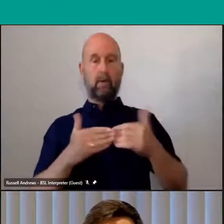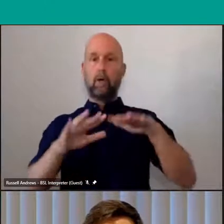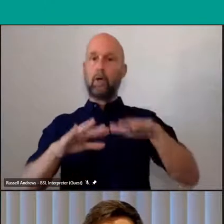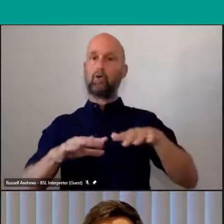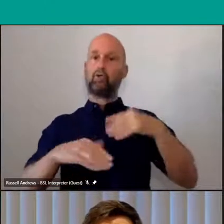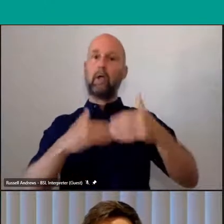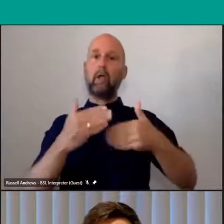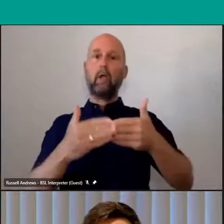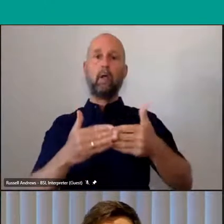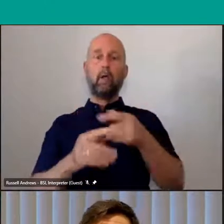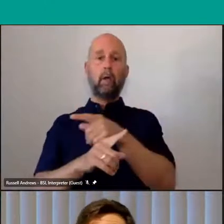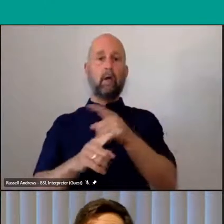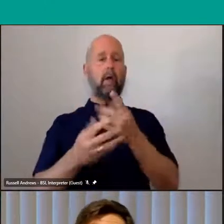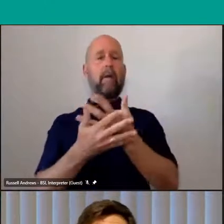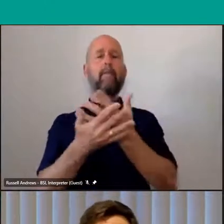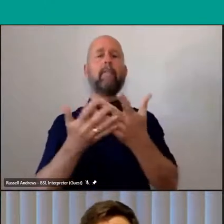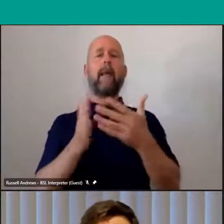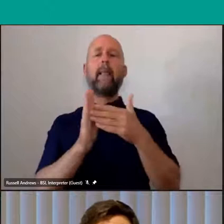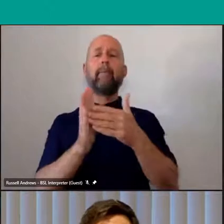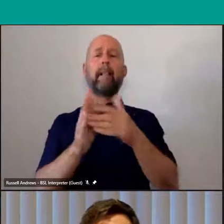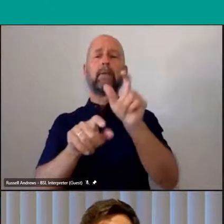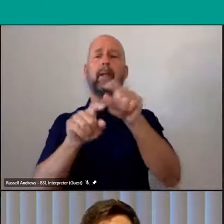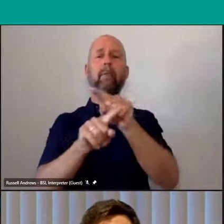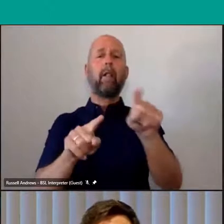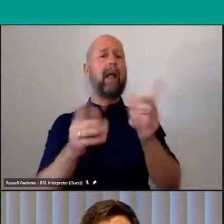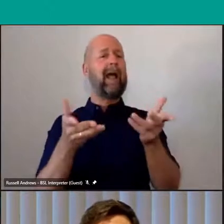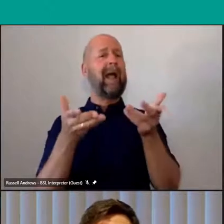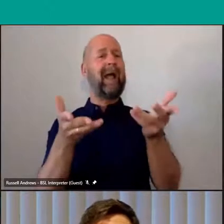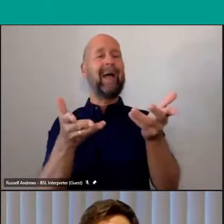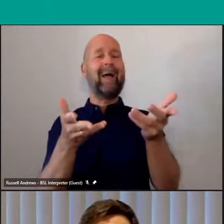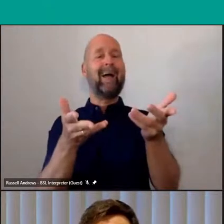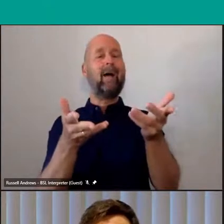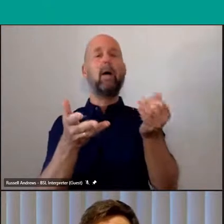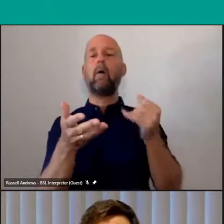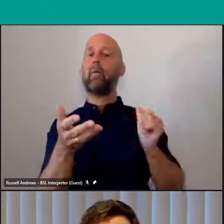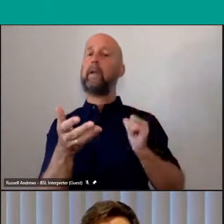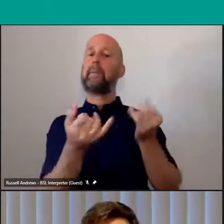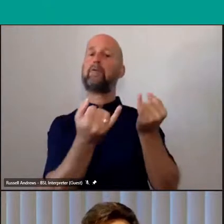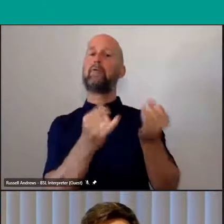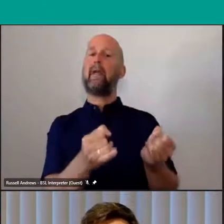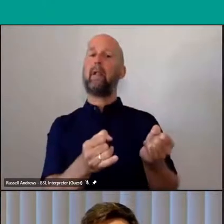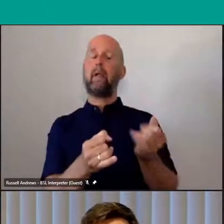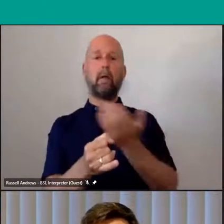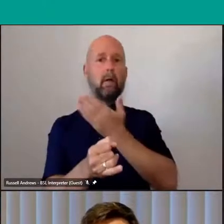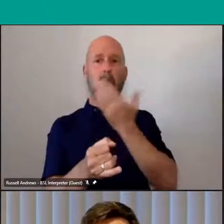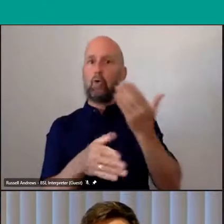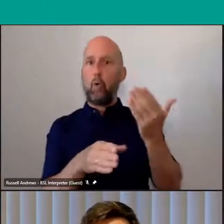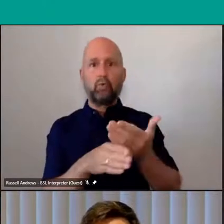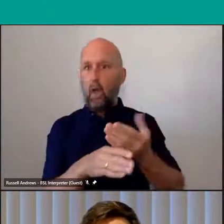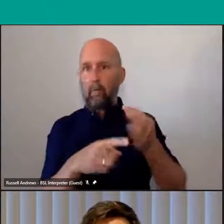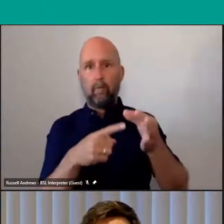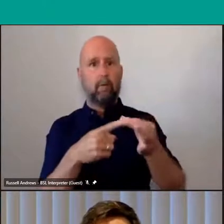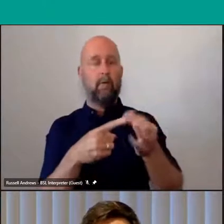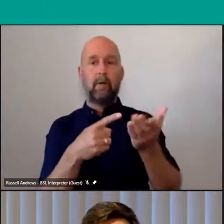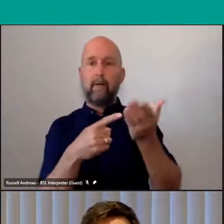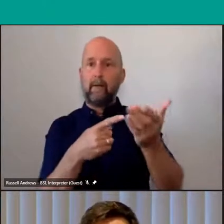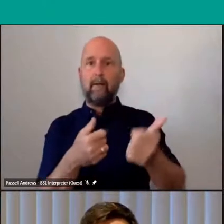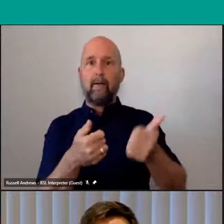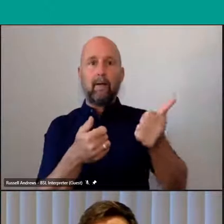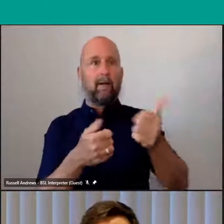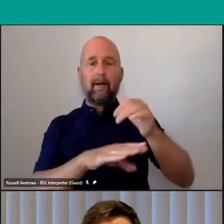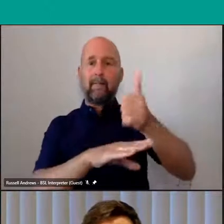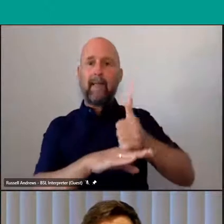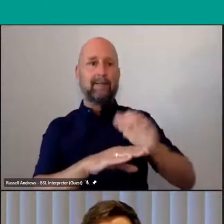are setting millions of people up to fail because we don't give them a job that gives them